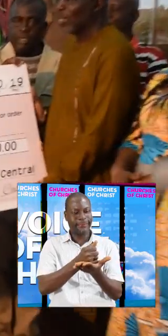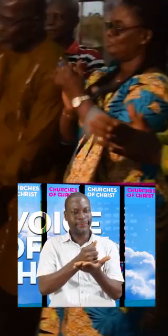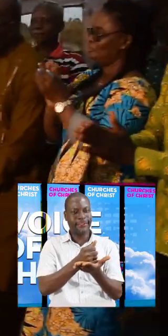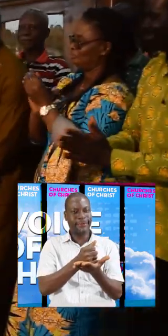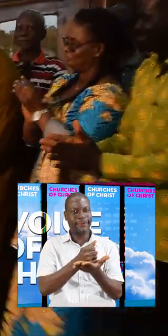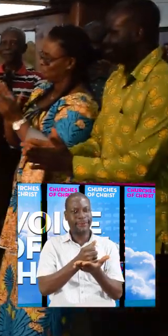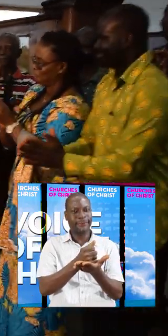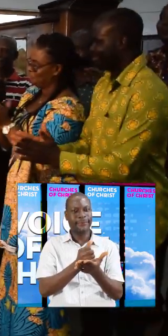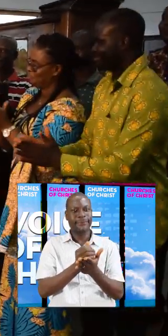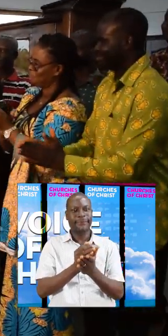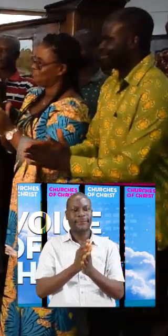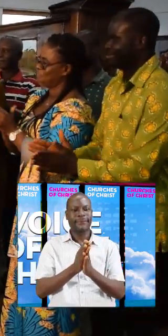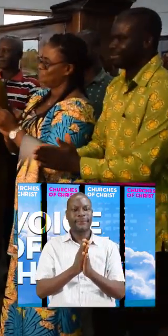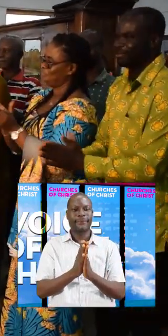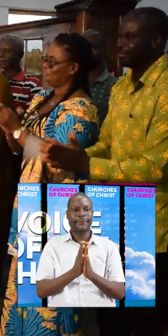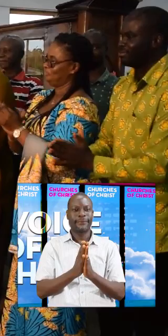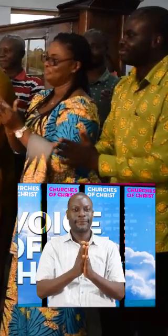Amen.